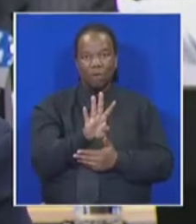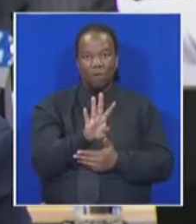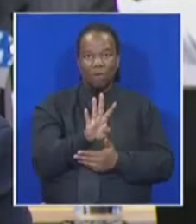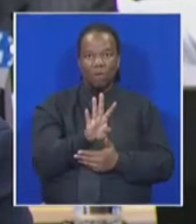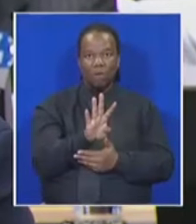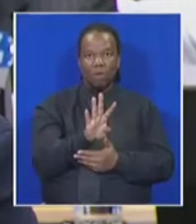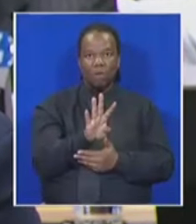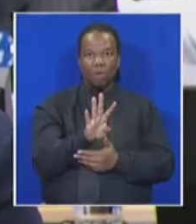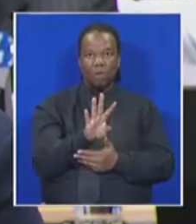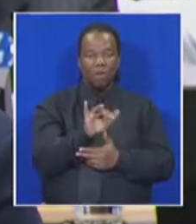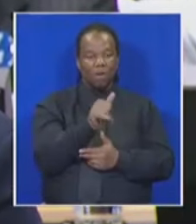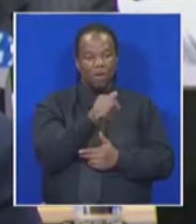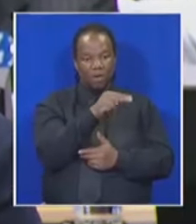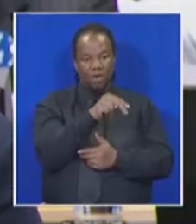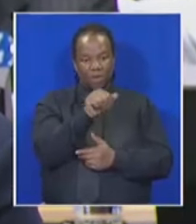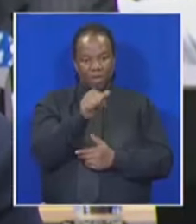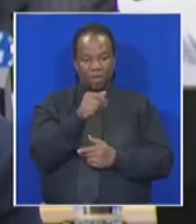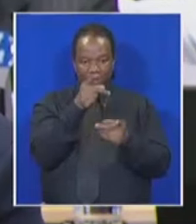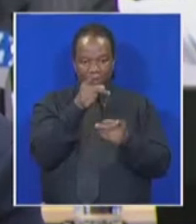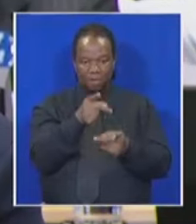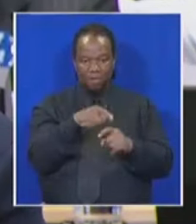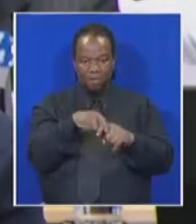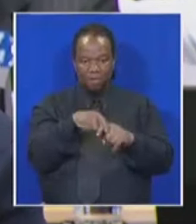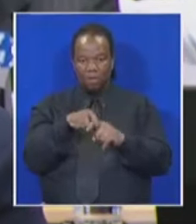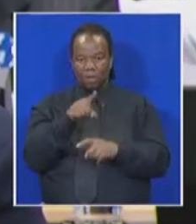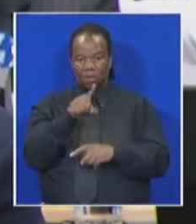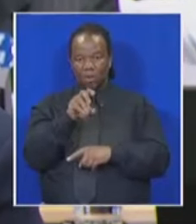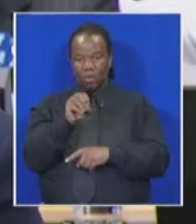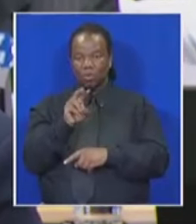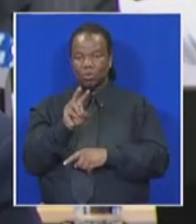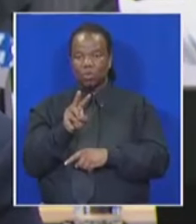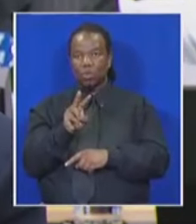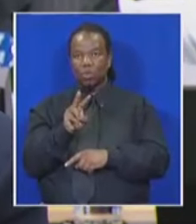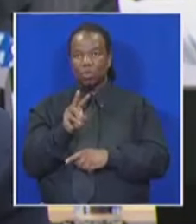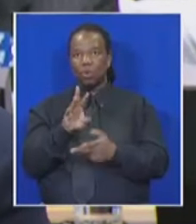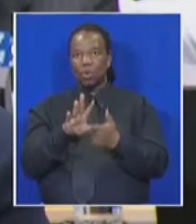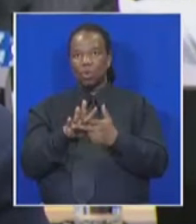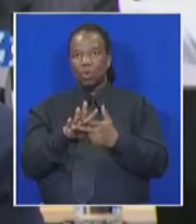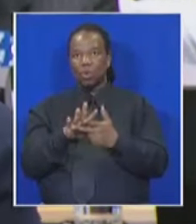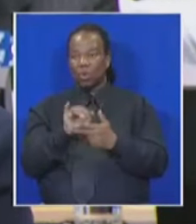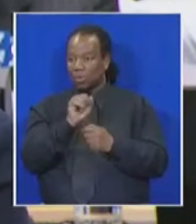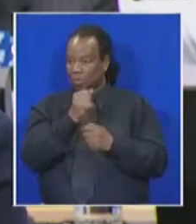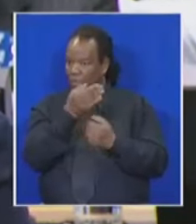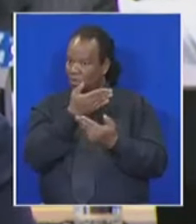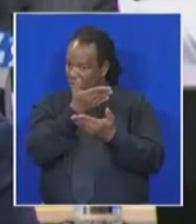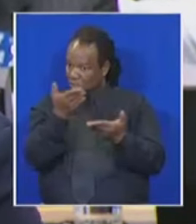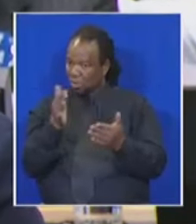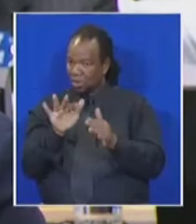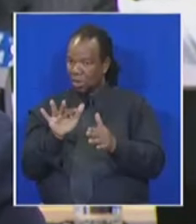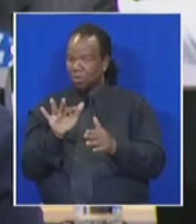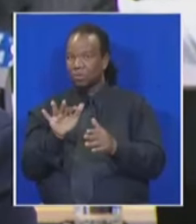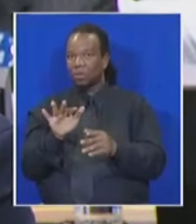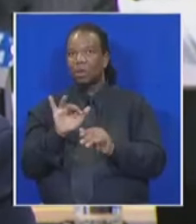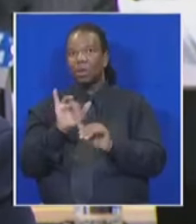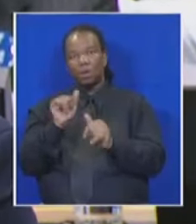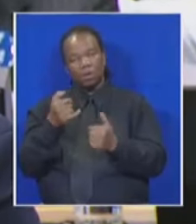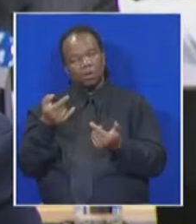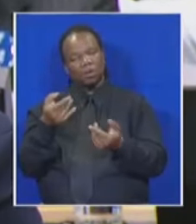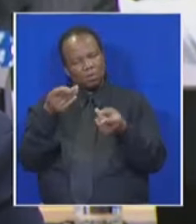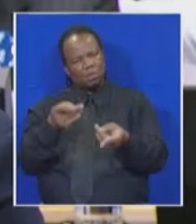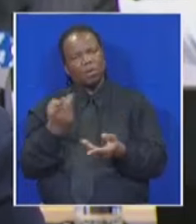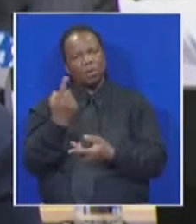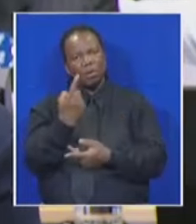of the Assembly, suspend Rule 102 by resolution to the House, and then put the resolution to the House. That's the only way